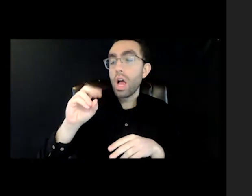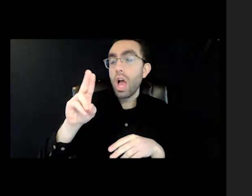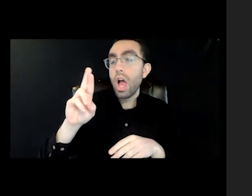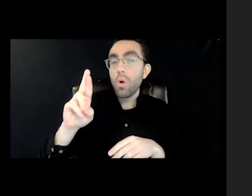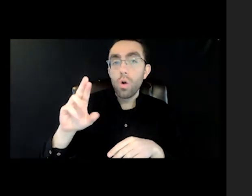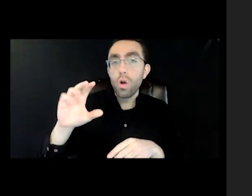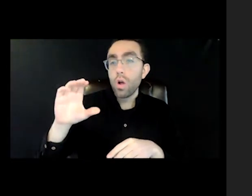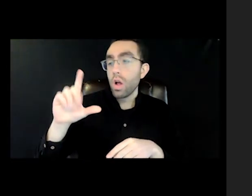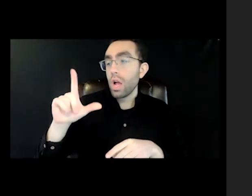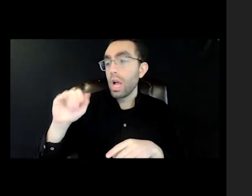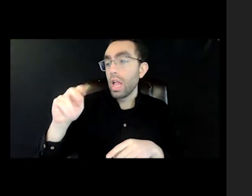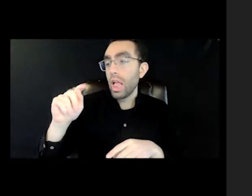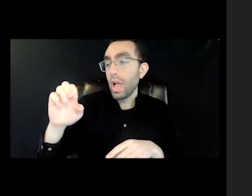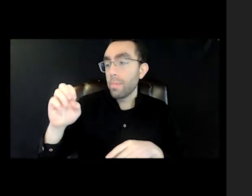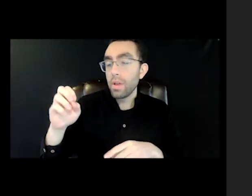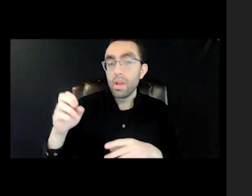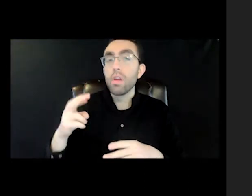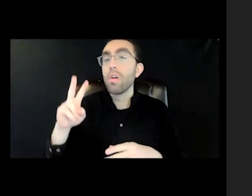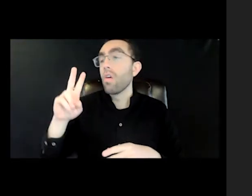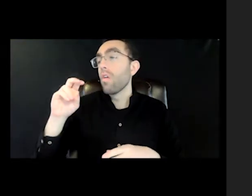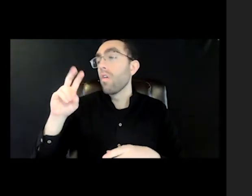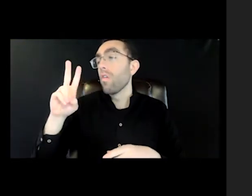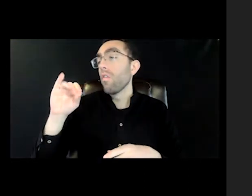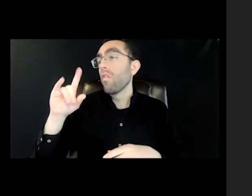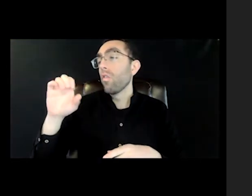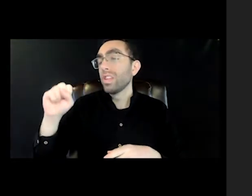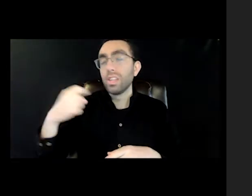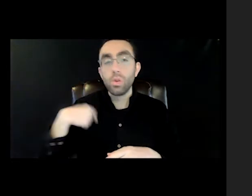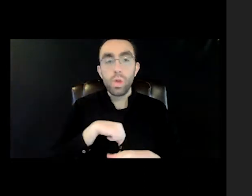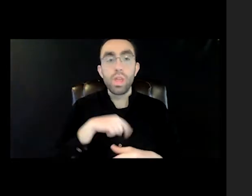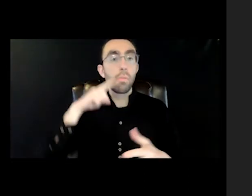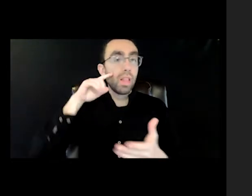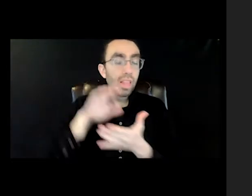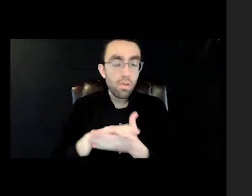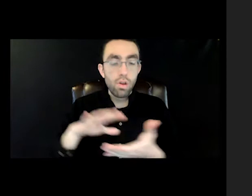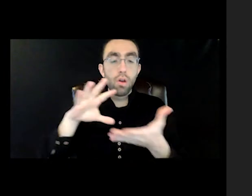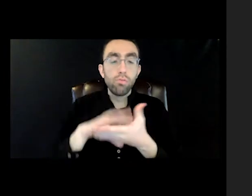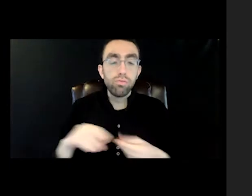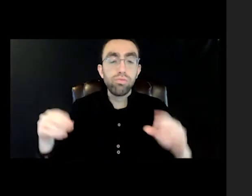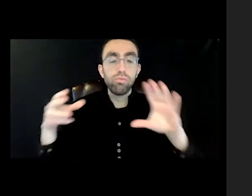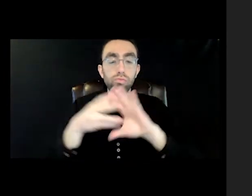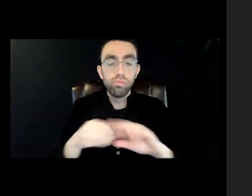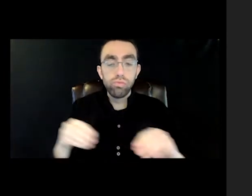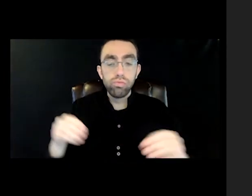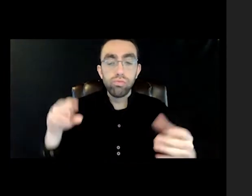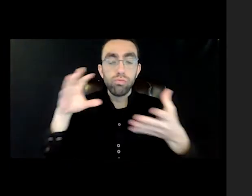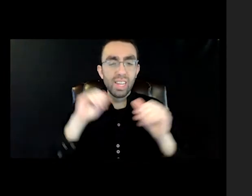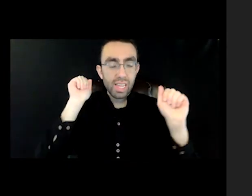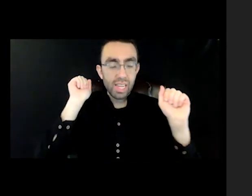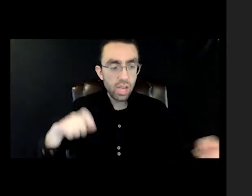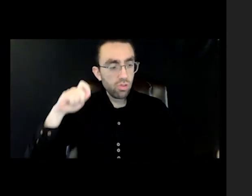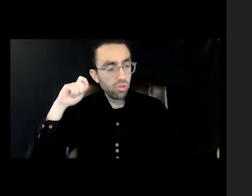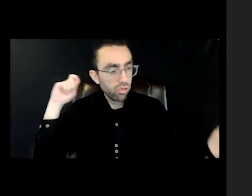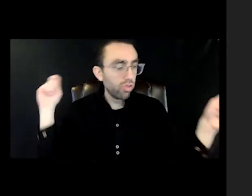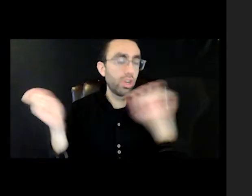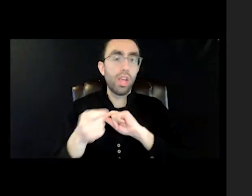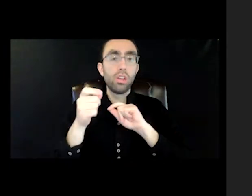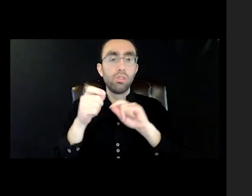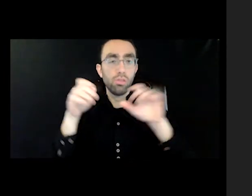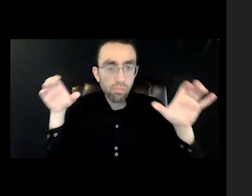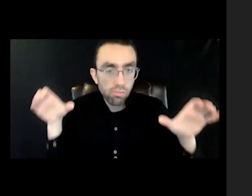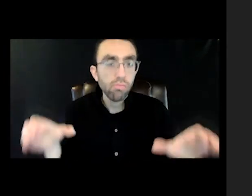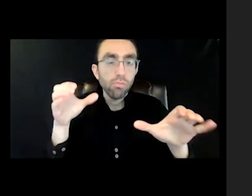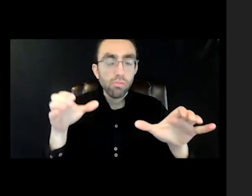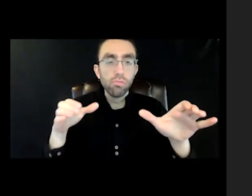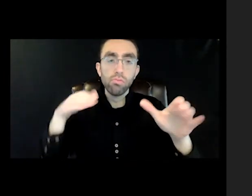collective that believes in narrative change and narrative activism. And so we really believe in the power of story to both